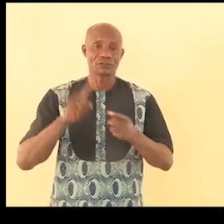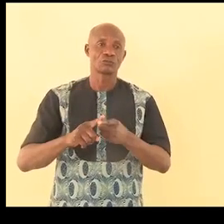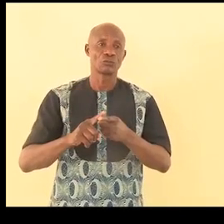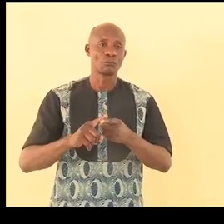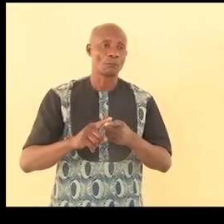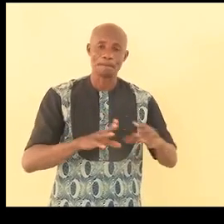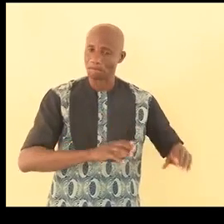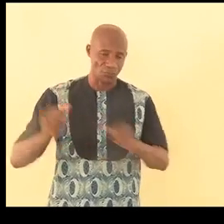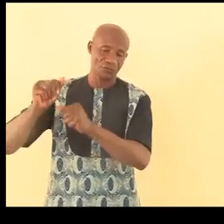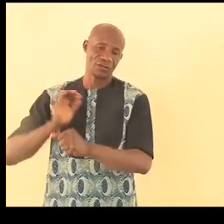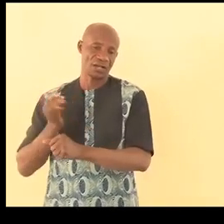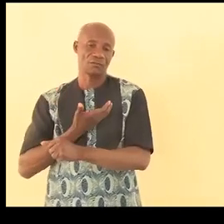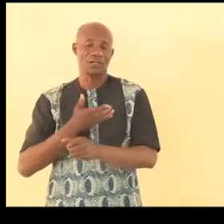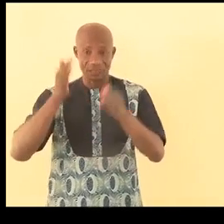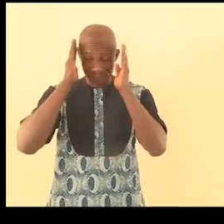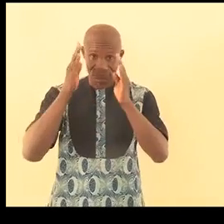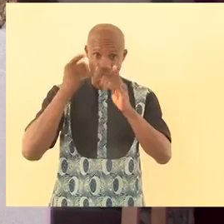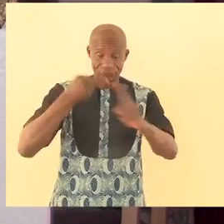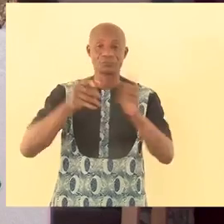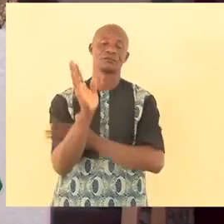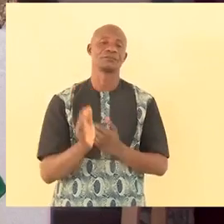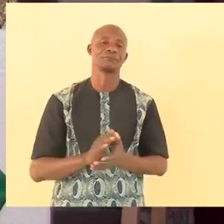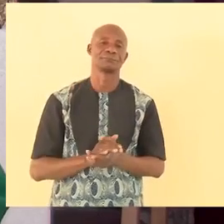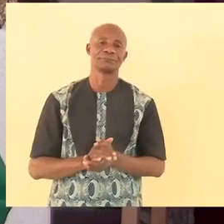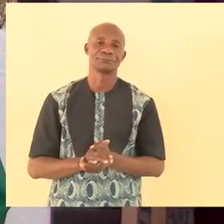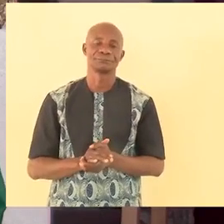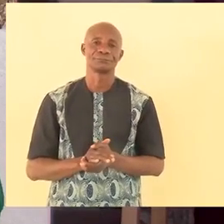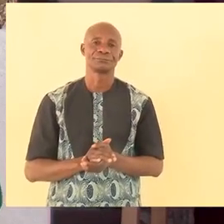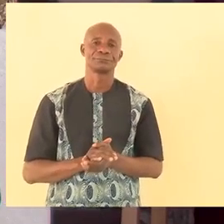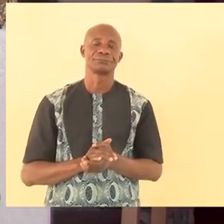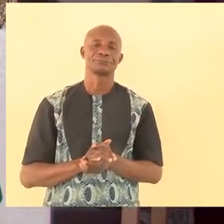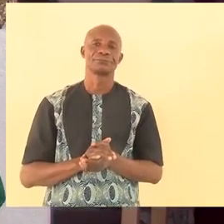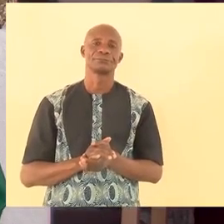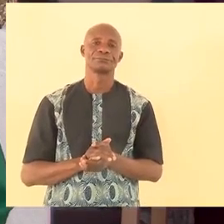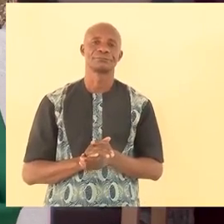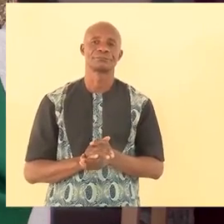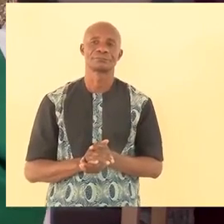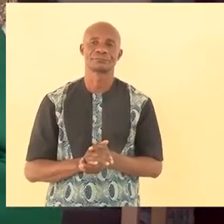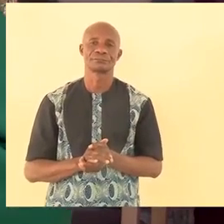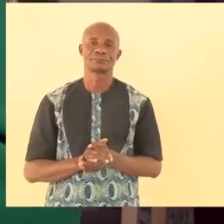from God to earthly good. That's what Jesus is warning about.